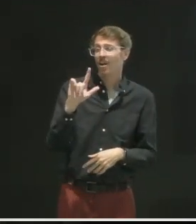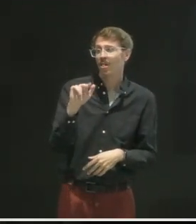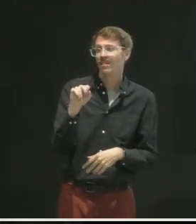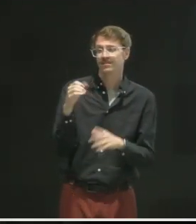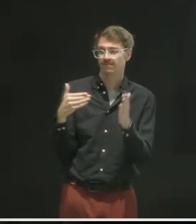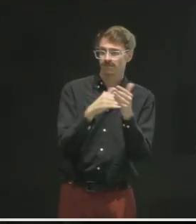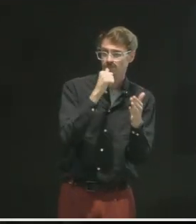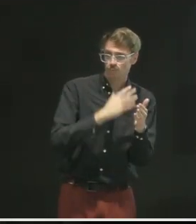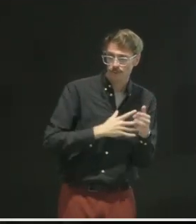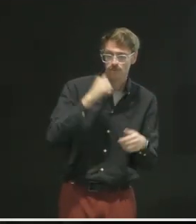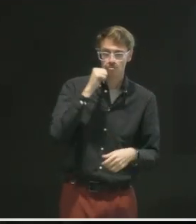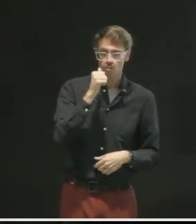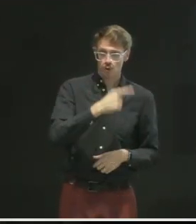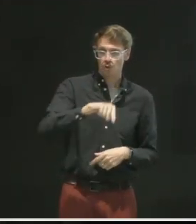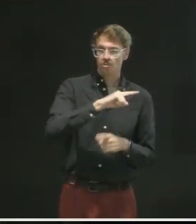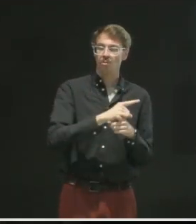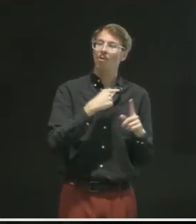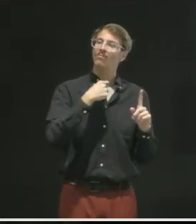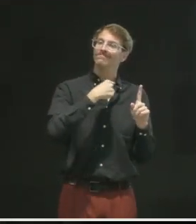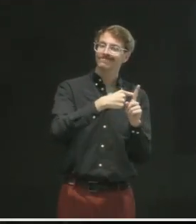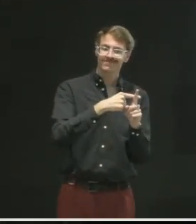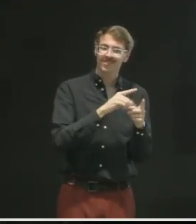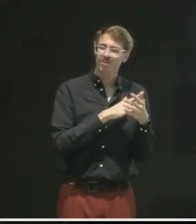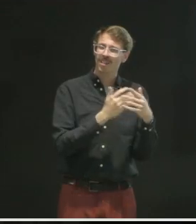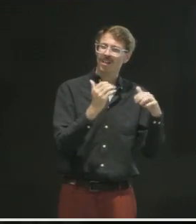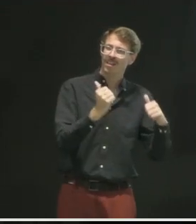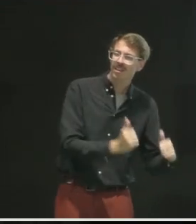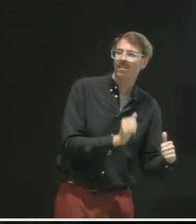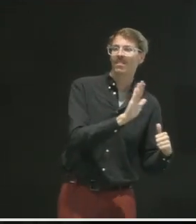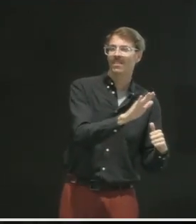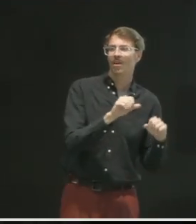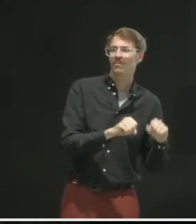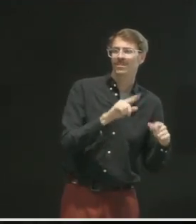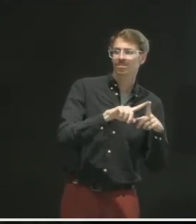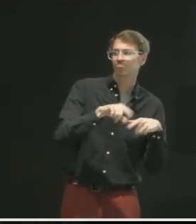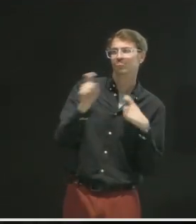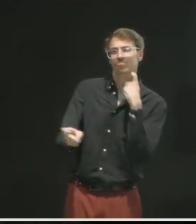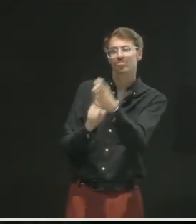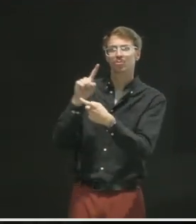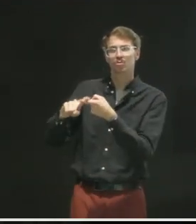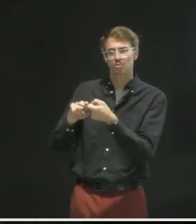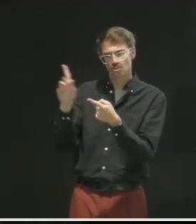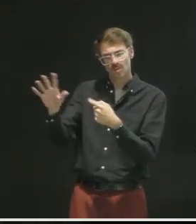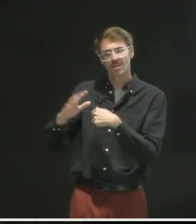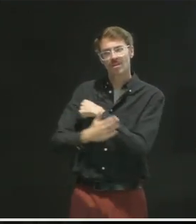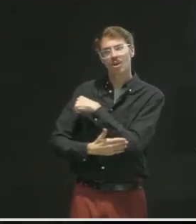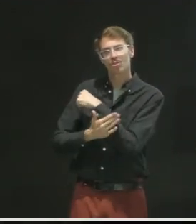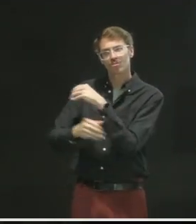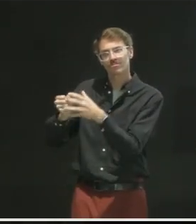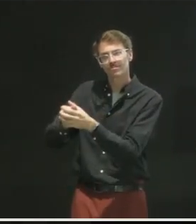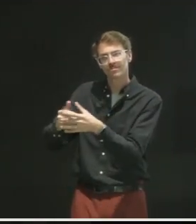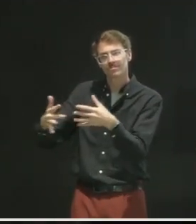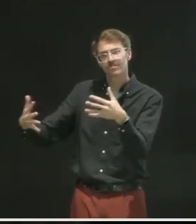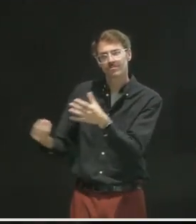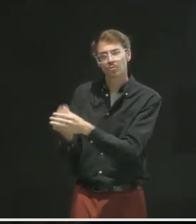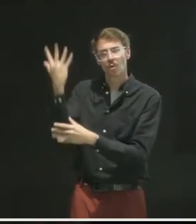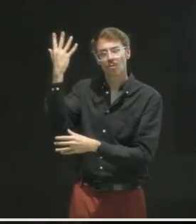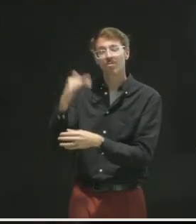women's ability to contribute to their nation's economic growth. But the evidence shows us that violence is